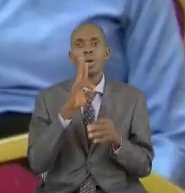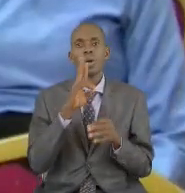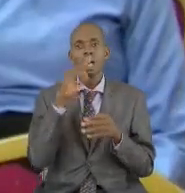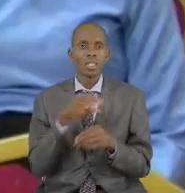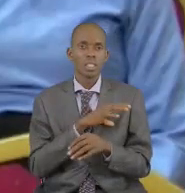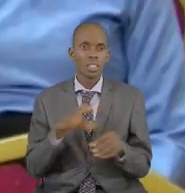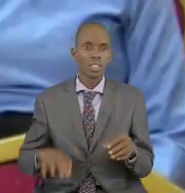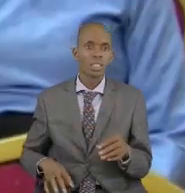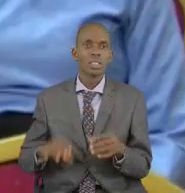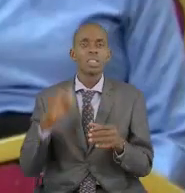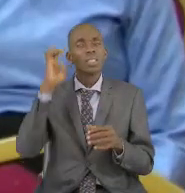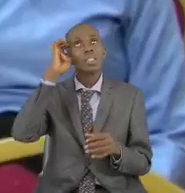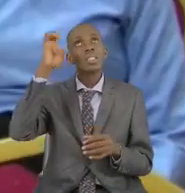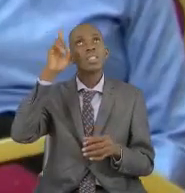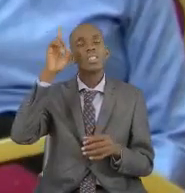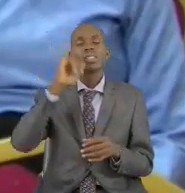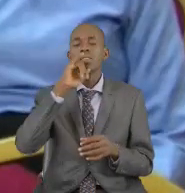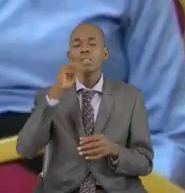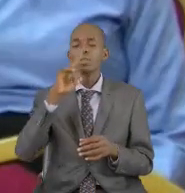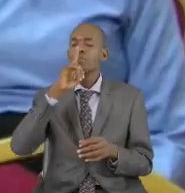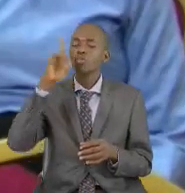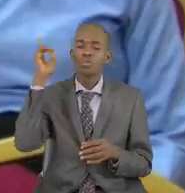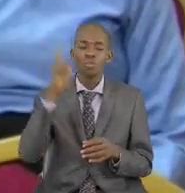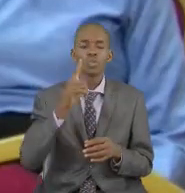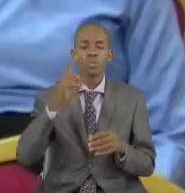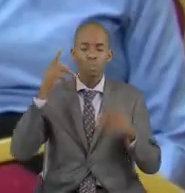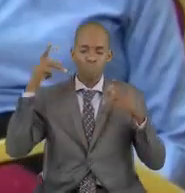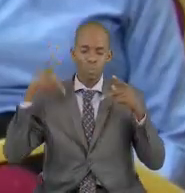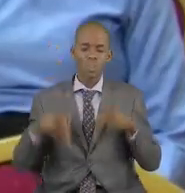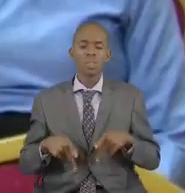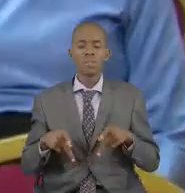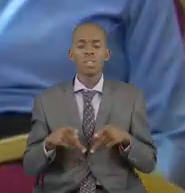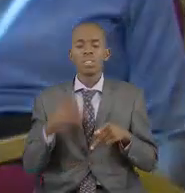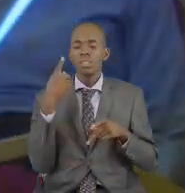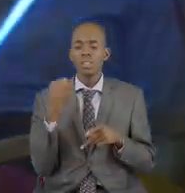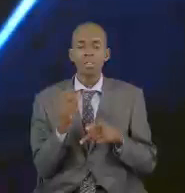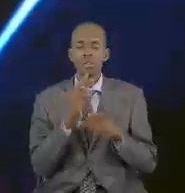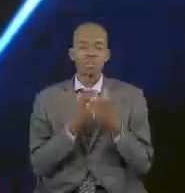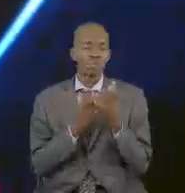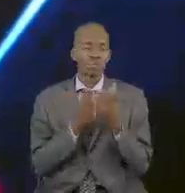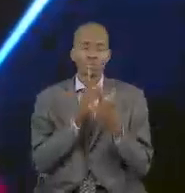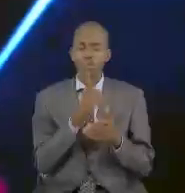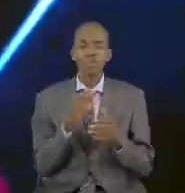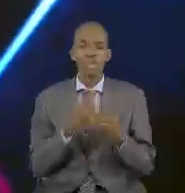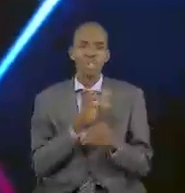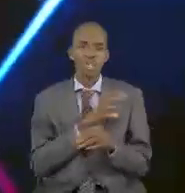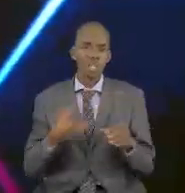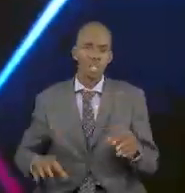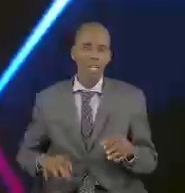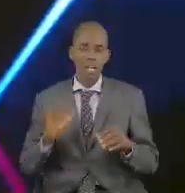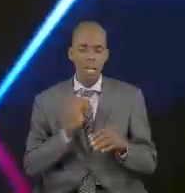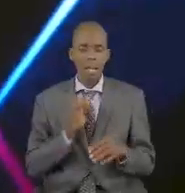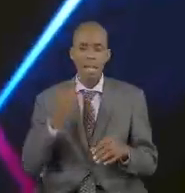truth personified. I say the truth in Christ, I lie not.